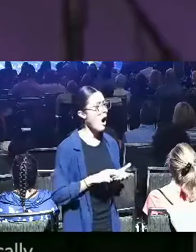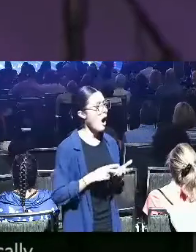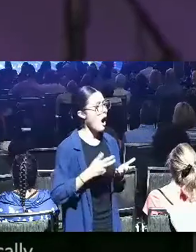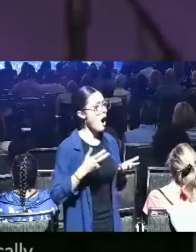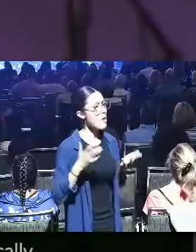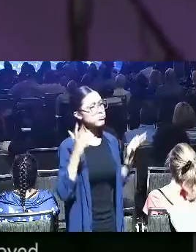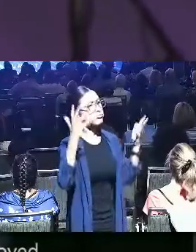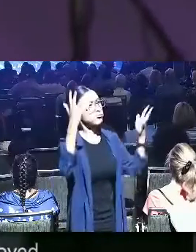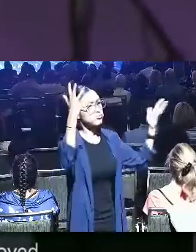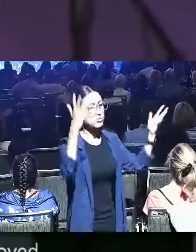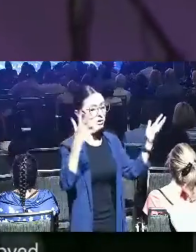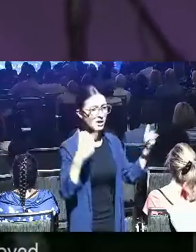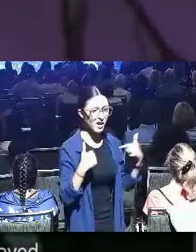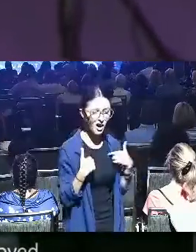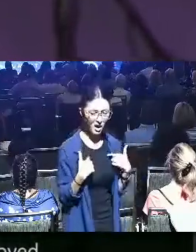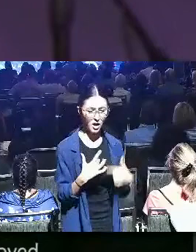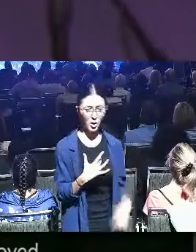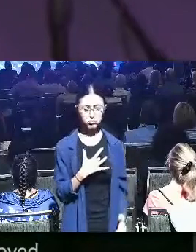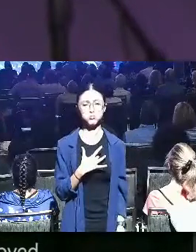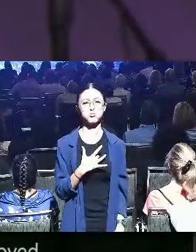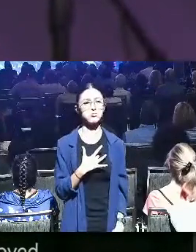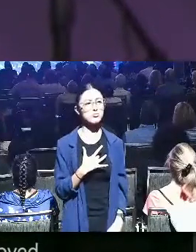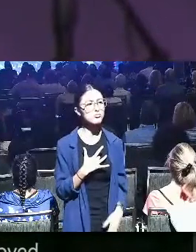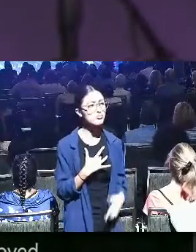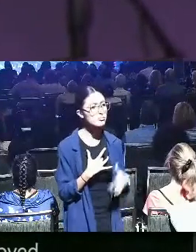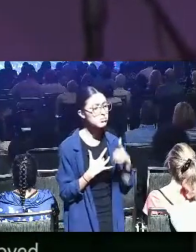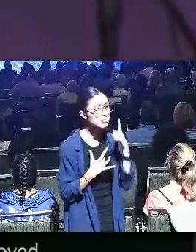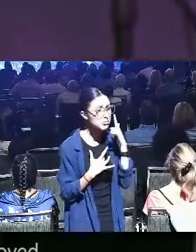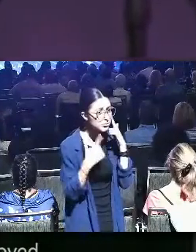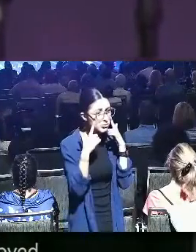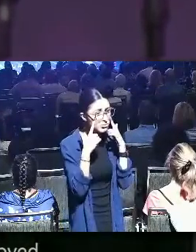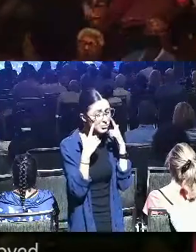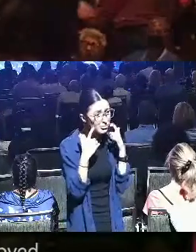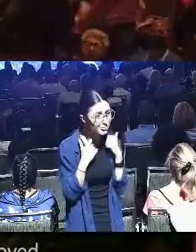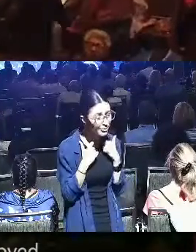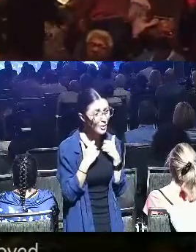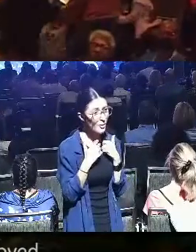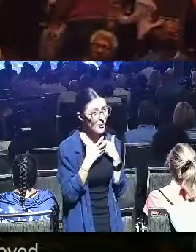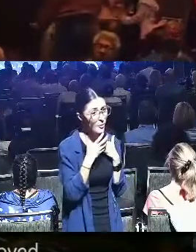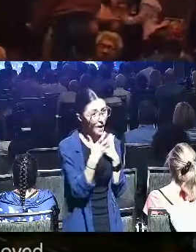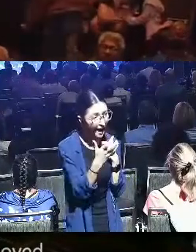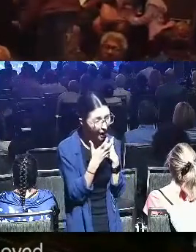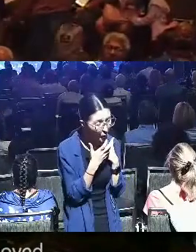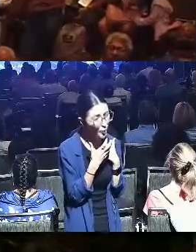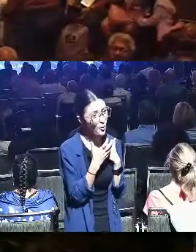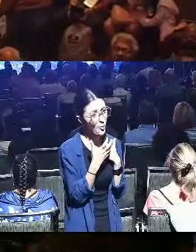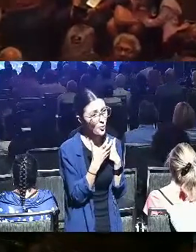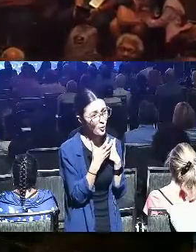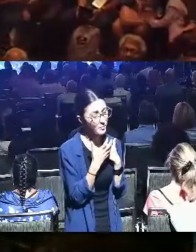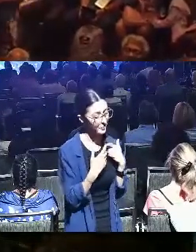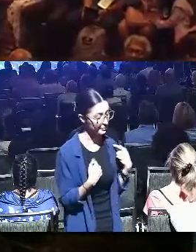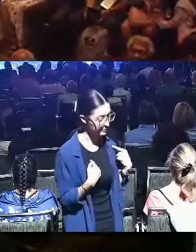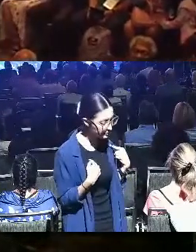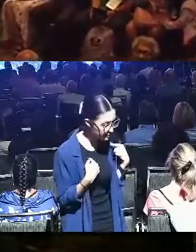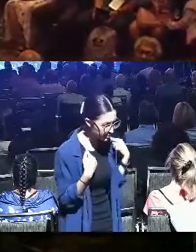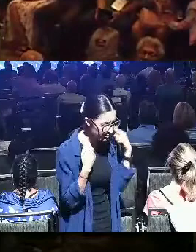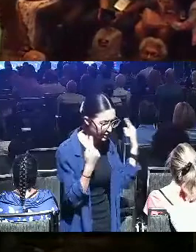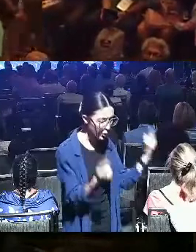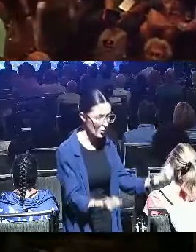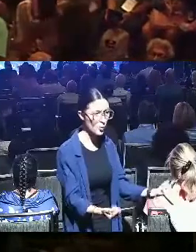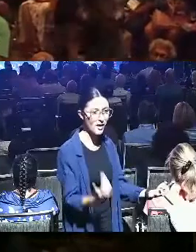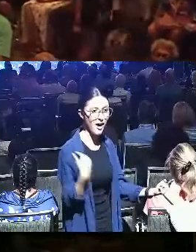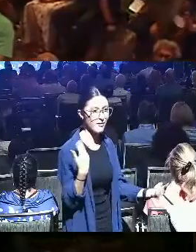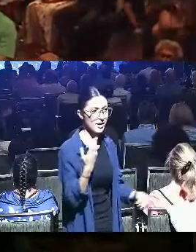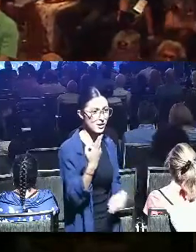tears within minutes of walking into that fellowship. We have a history of loving